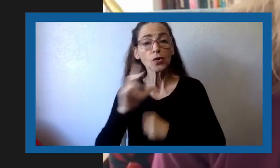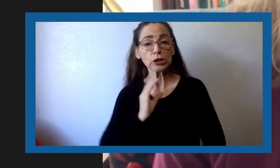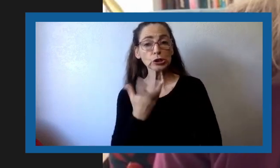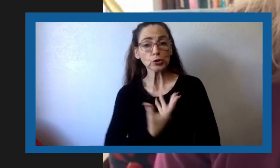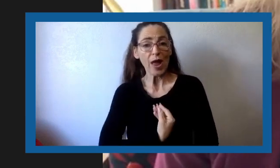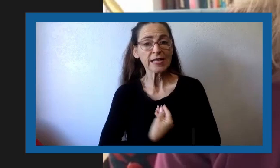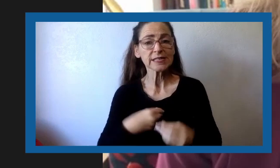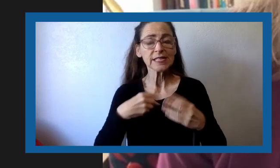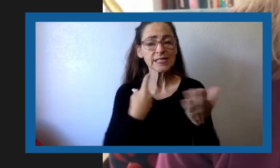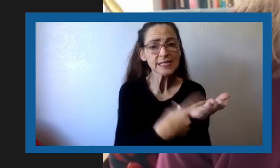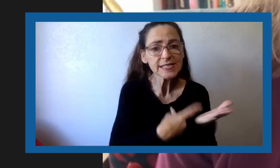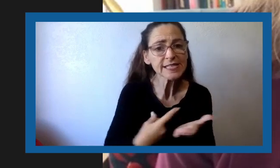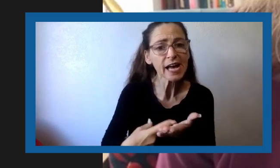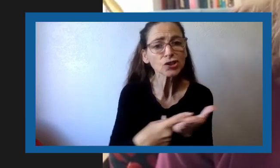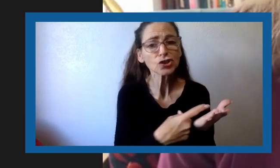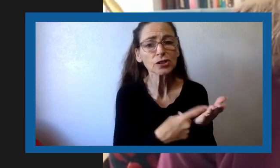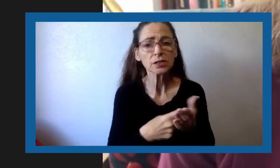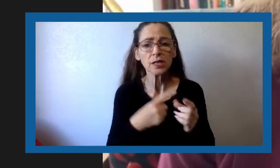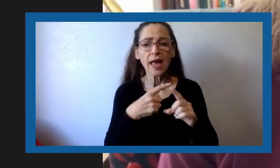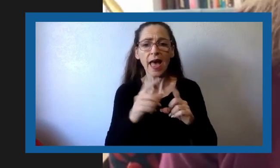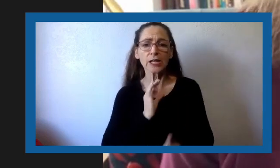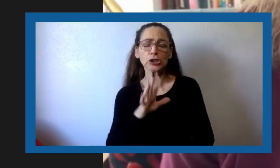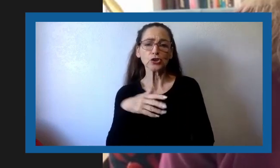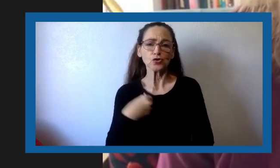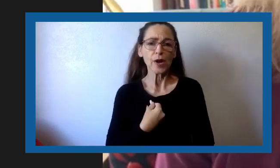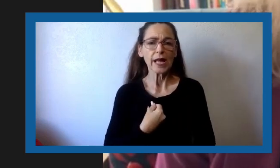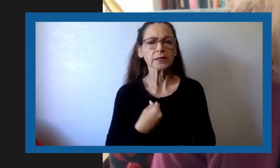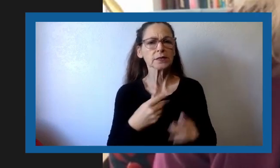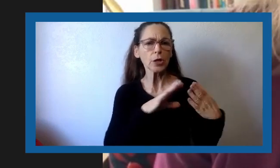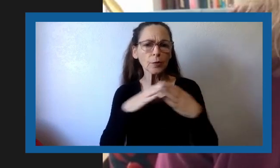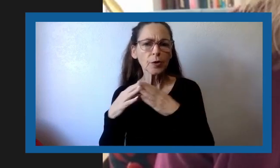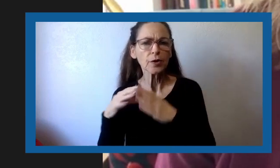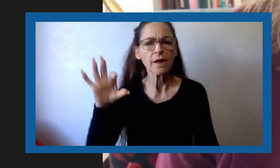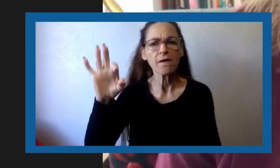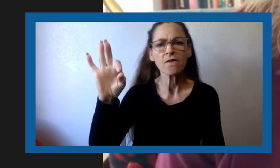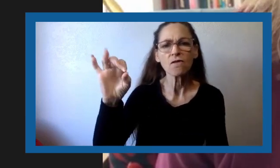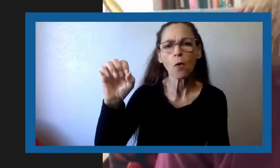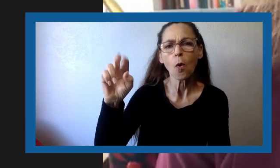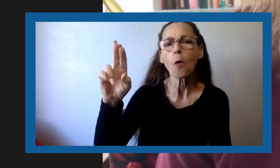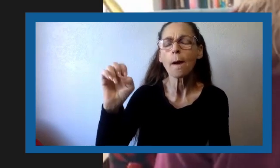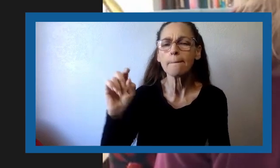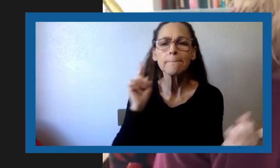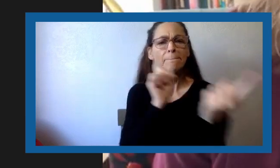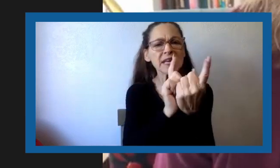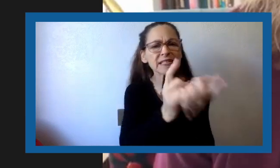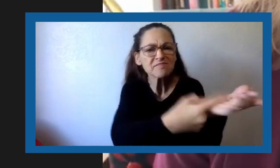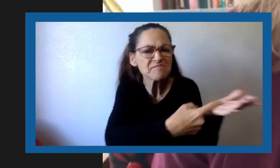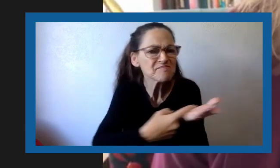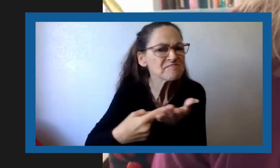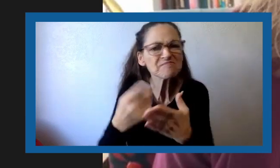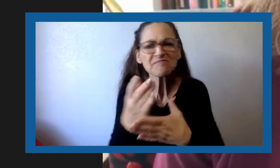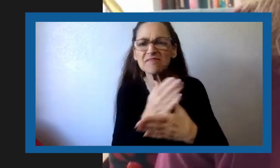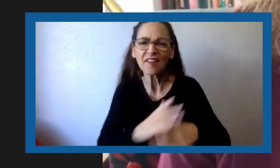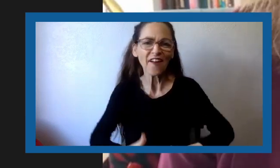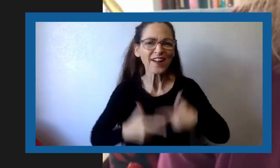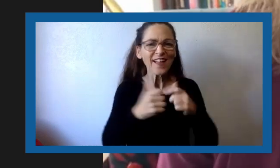and had created a forum there called the Transgender Community Forum, where we could meet and discuss and share our lives with